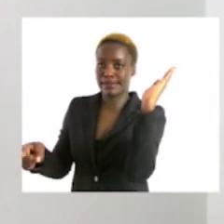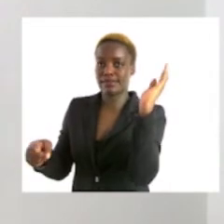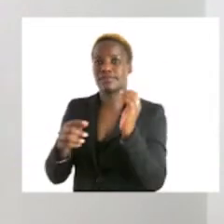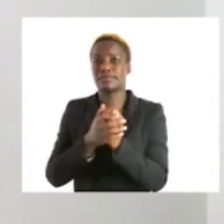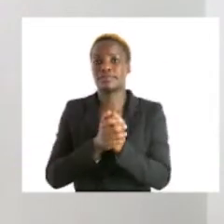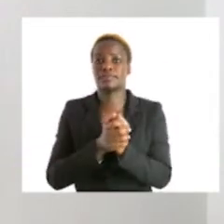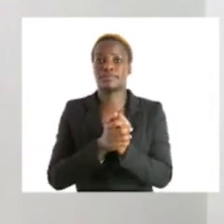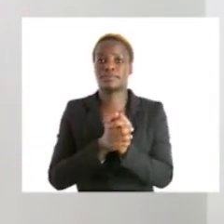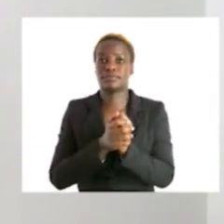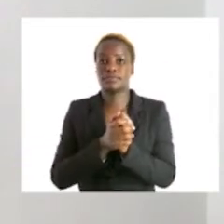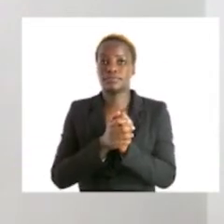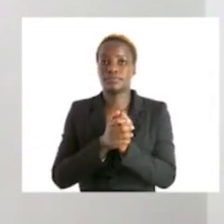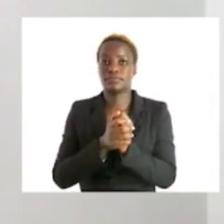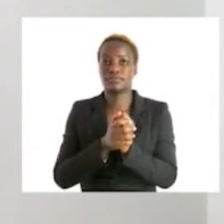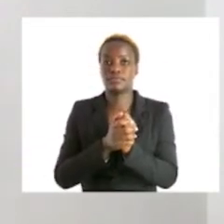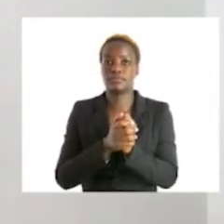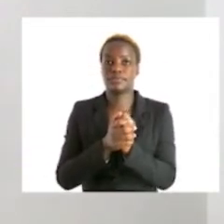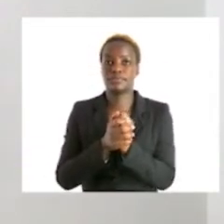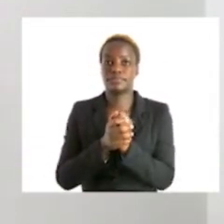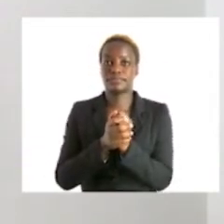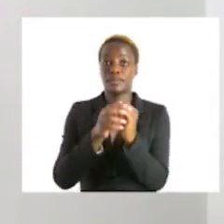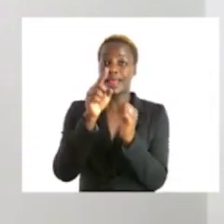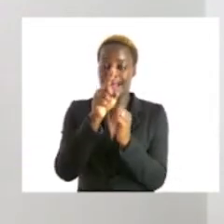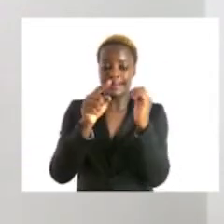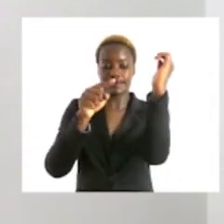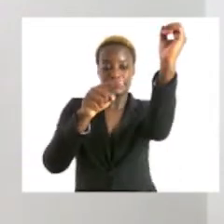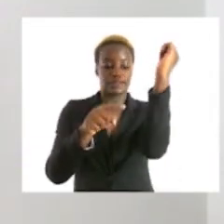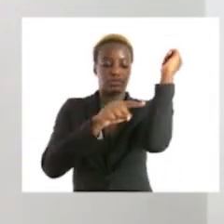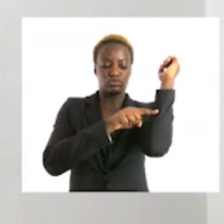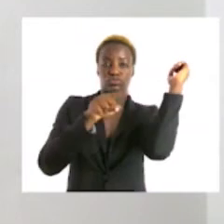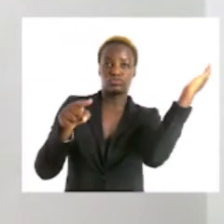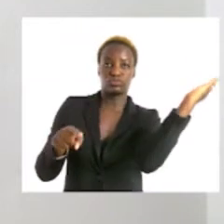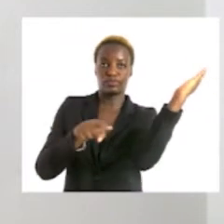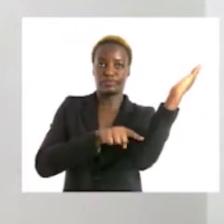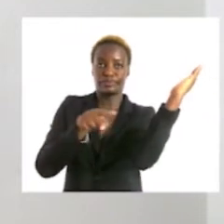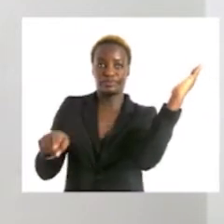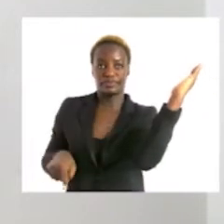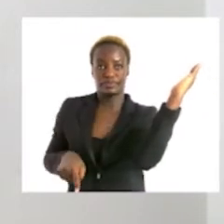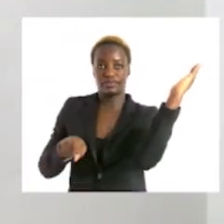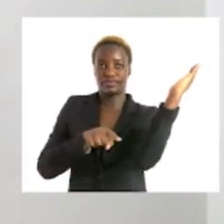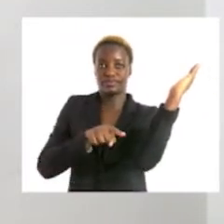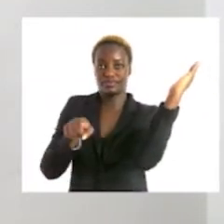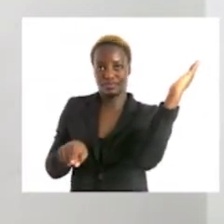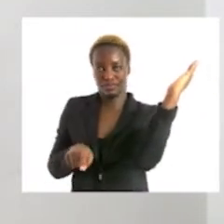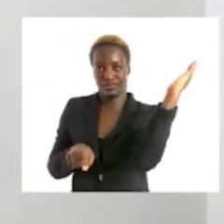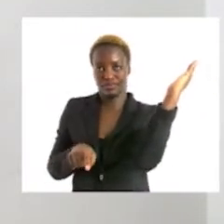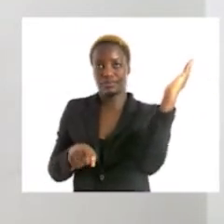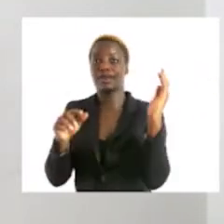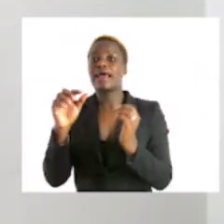the opening inside of the two lines is called the angles, all right? And the corner here is outside.